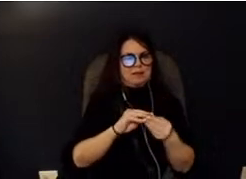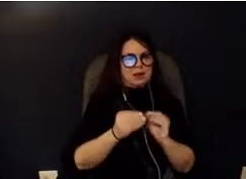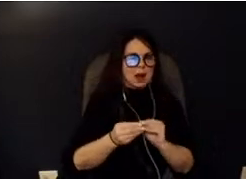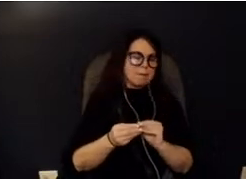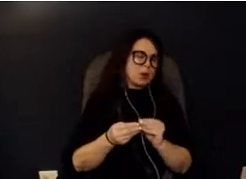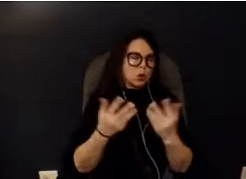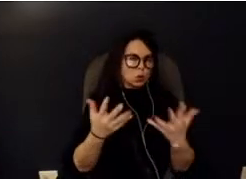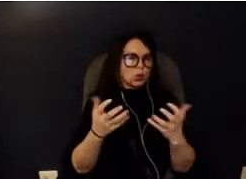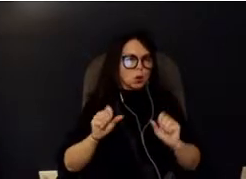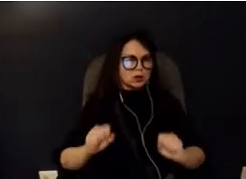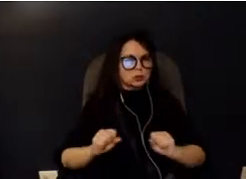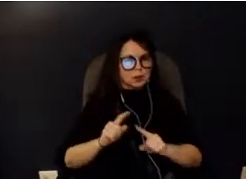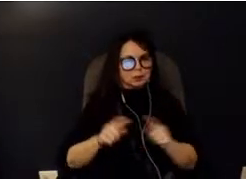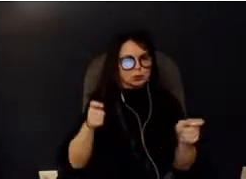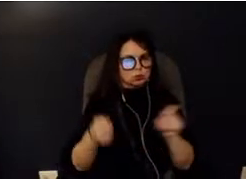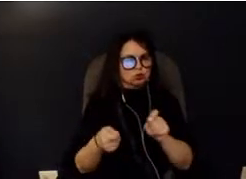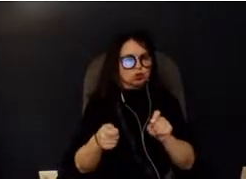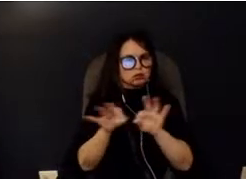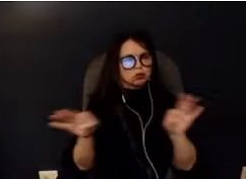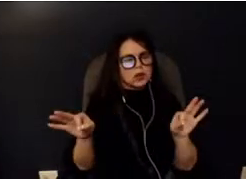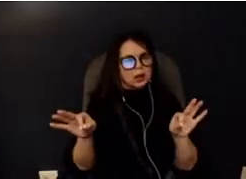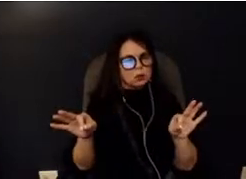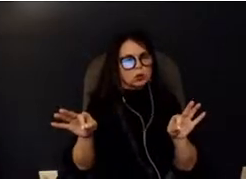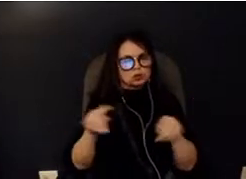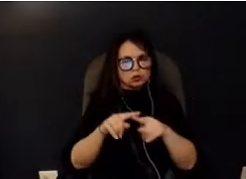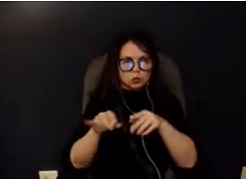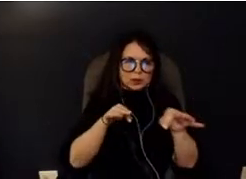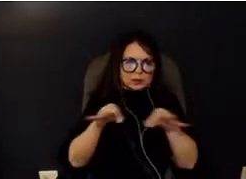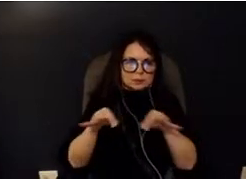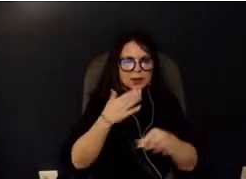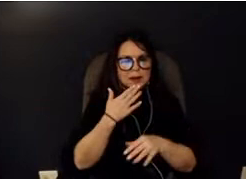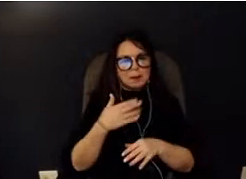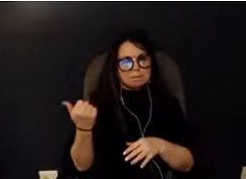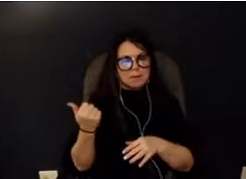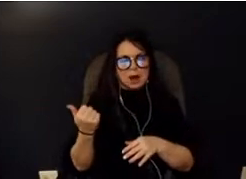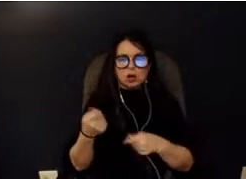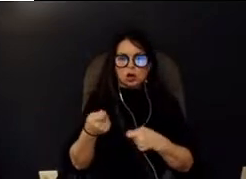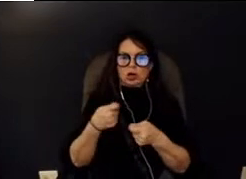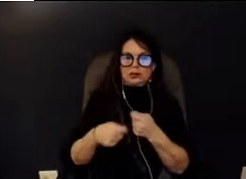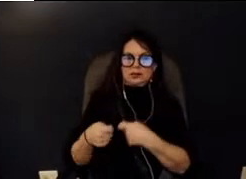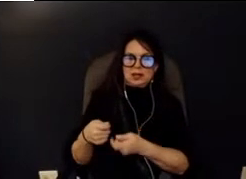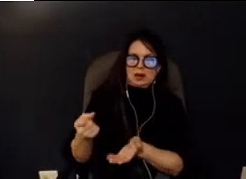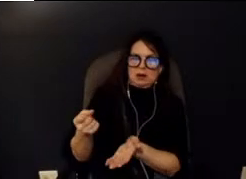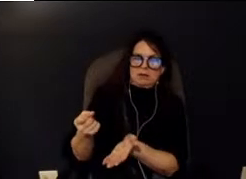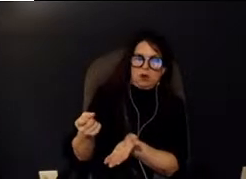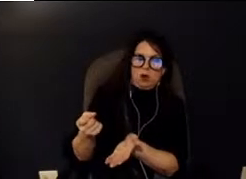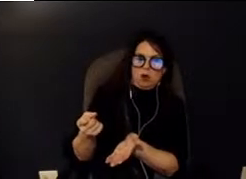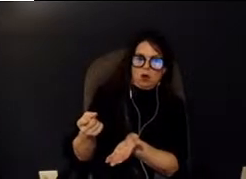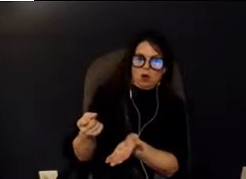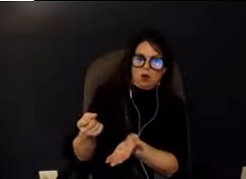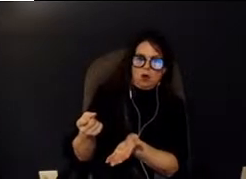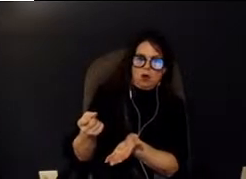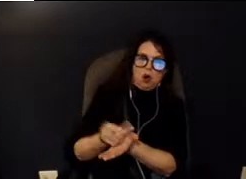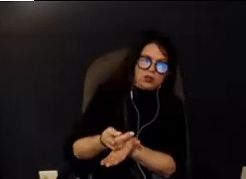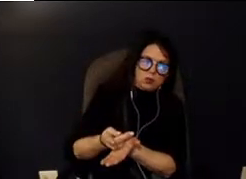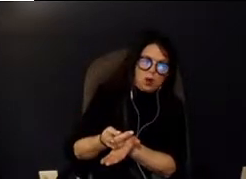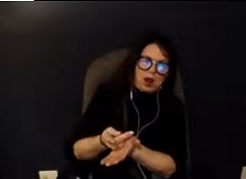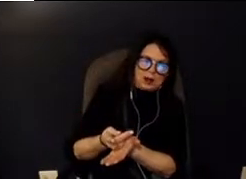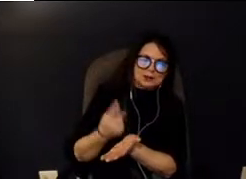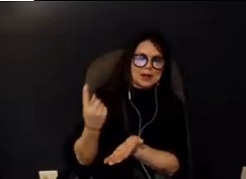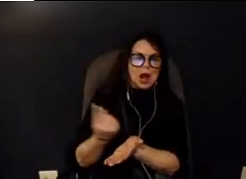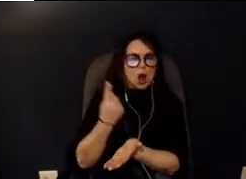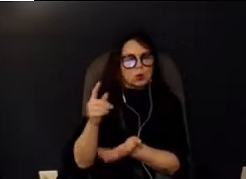to refer to an authorized strength, which has always been a confusing and idiosyncratic way of talking about